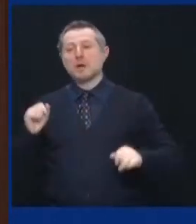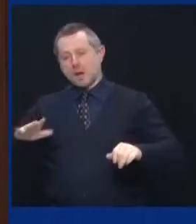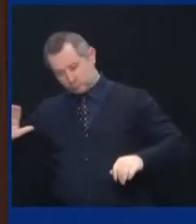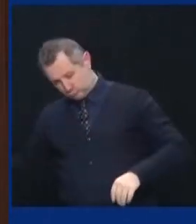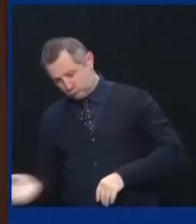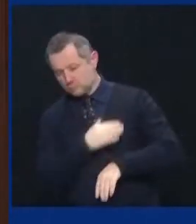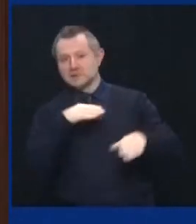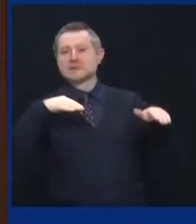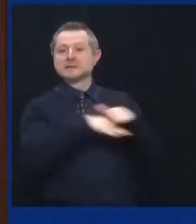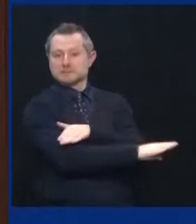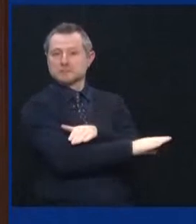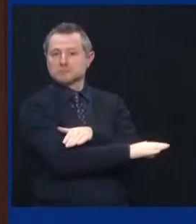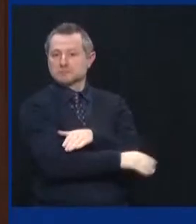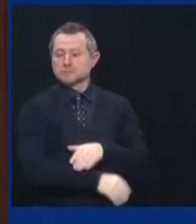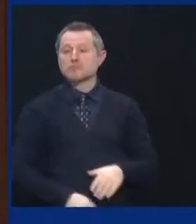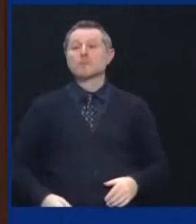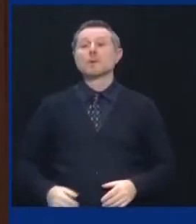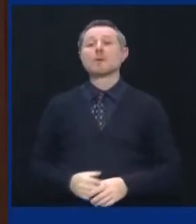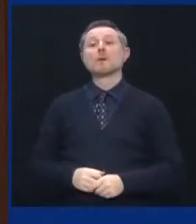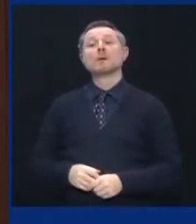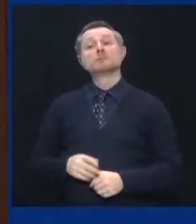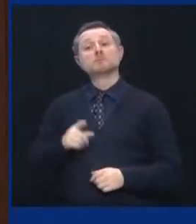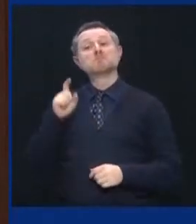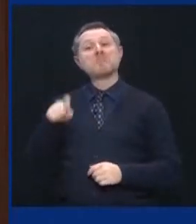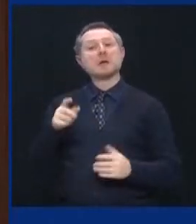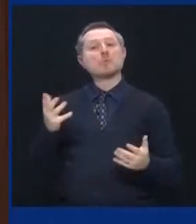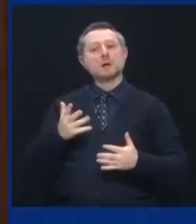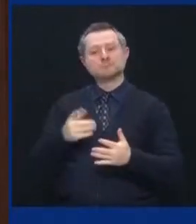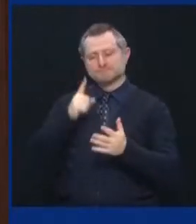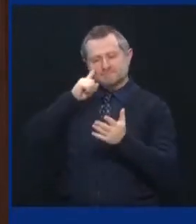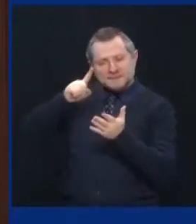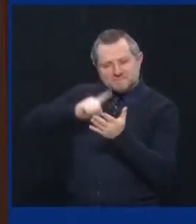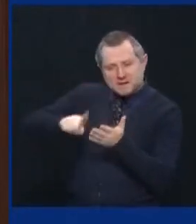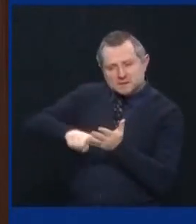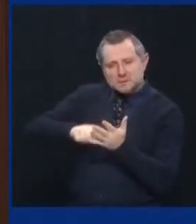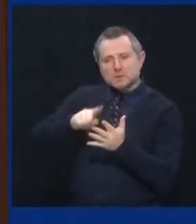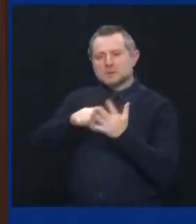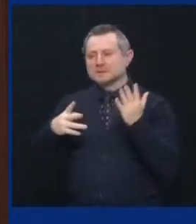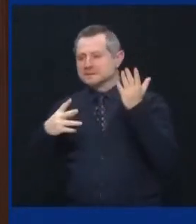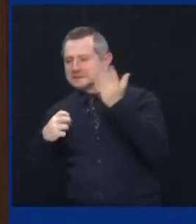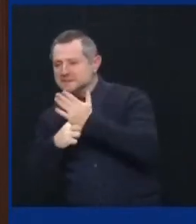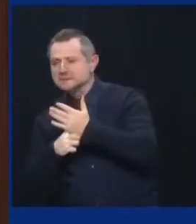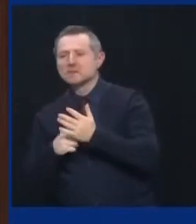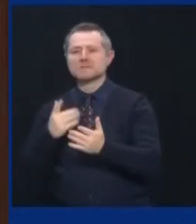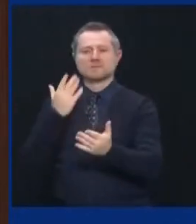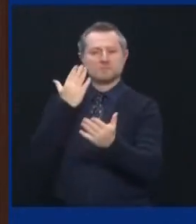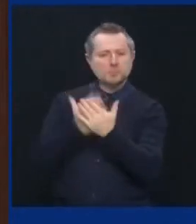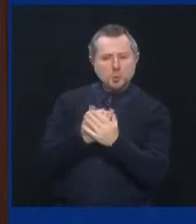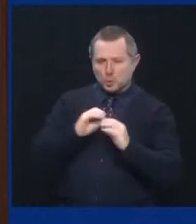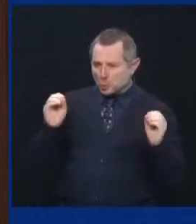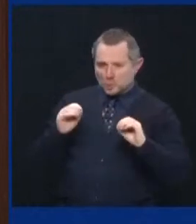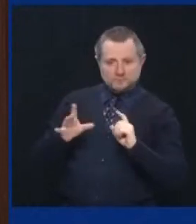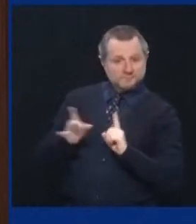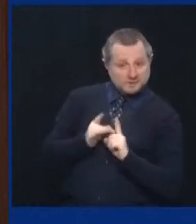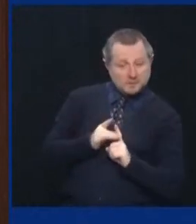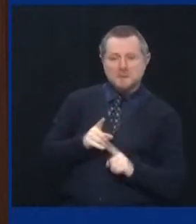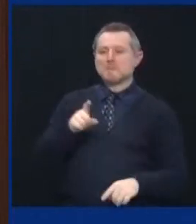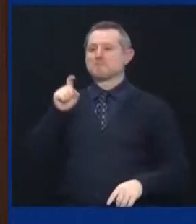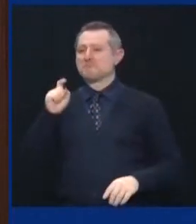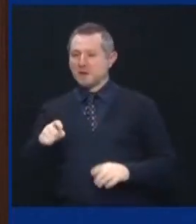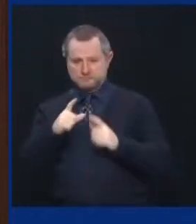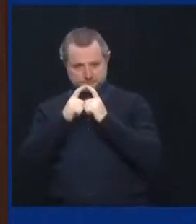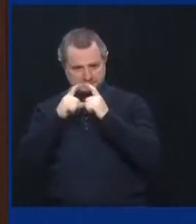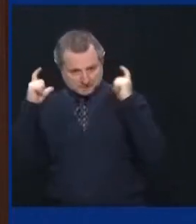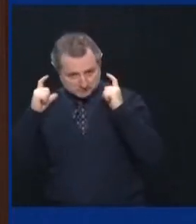the tests. They then will have to go through a separate checkpoint where they'll have to show tickets to enter the stadium. They'll be required to wear masks from the time